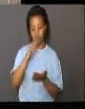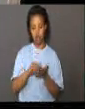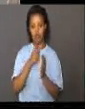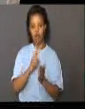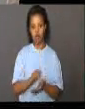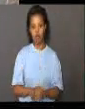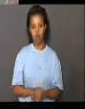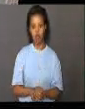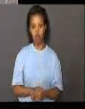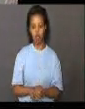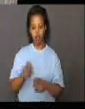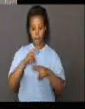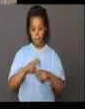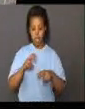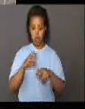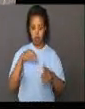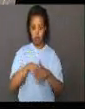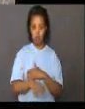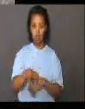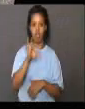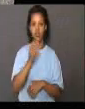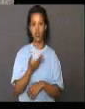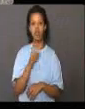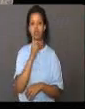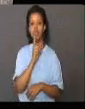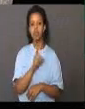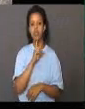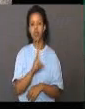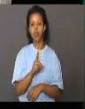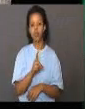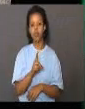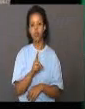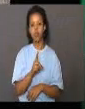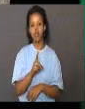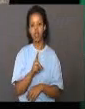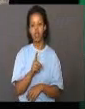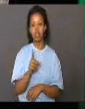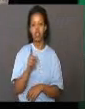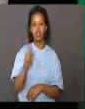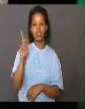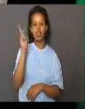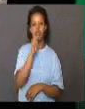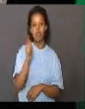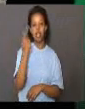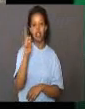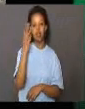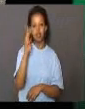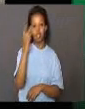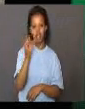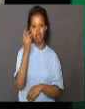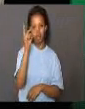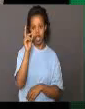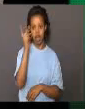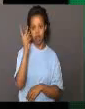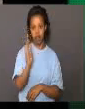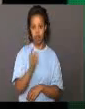an experiment, he found that a strain of Penicillin mold inhibited